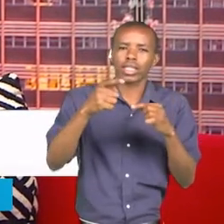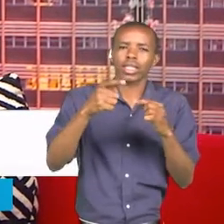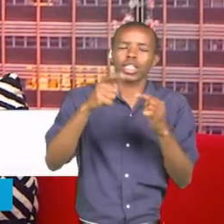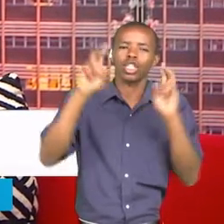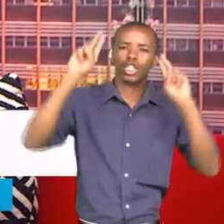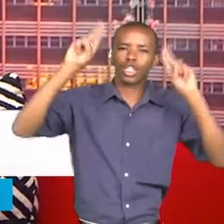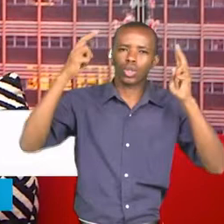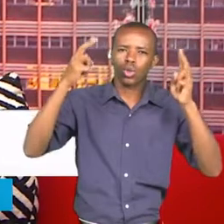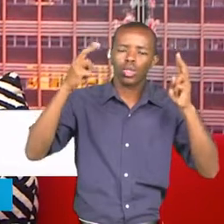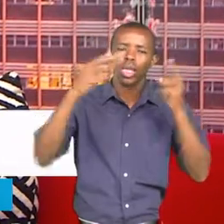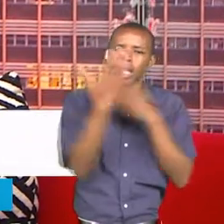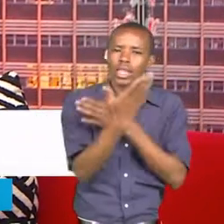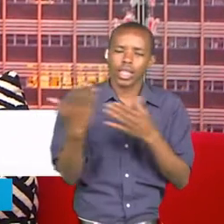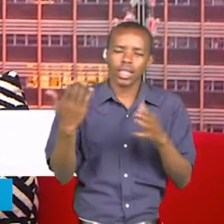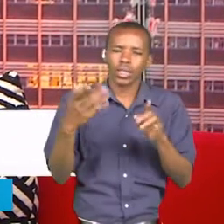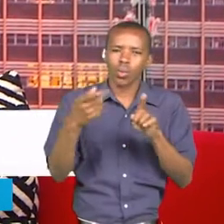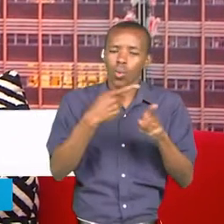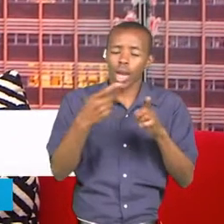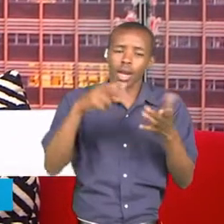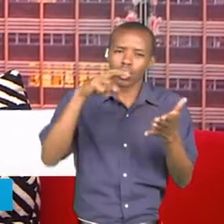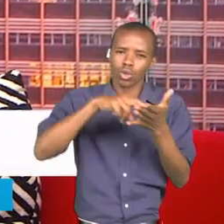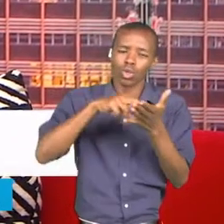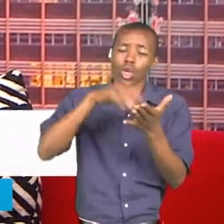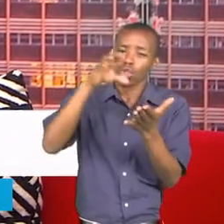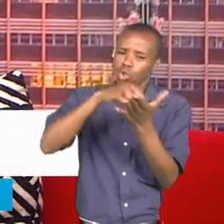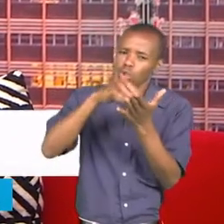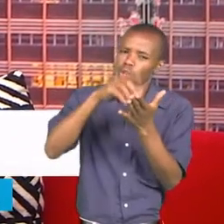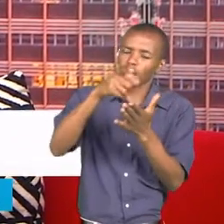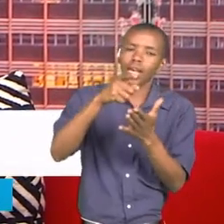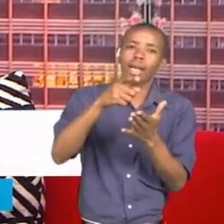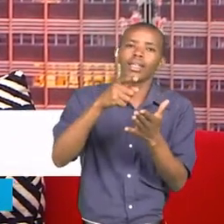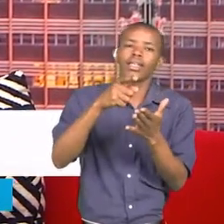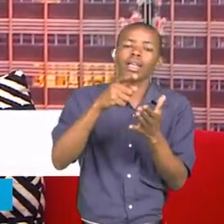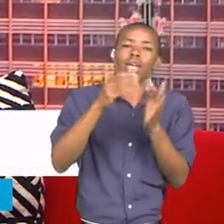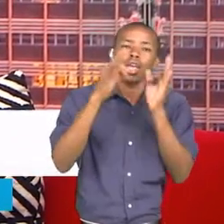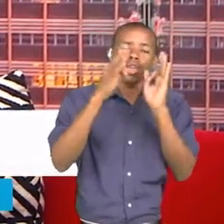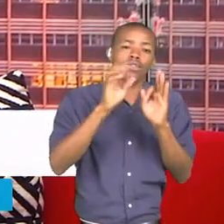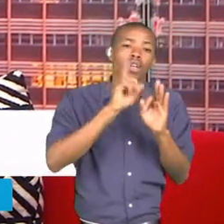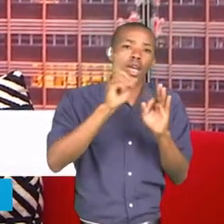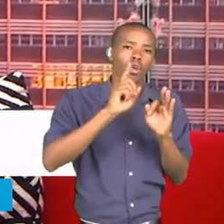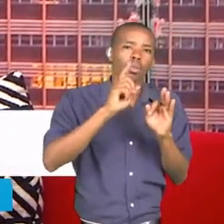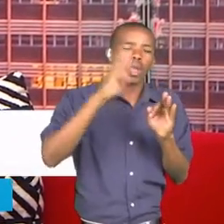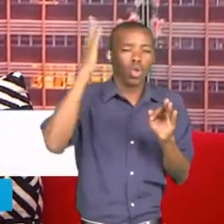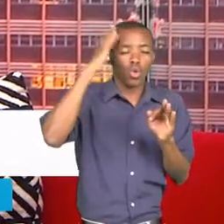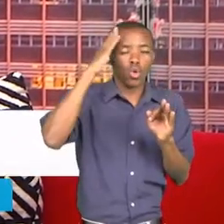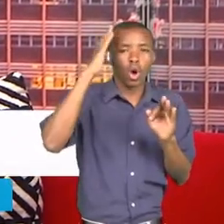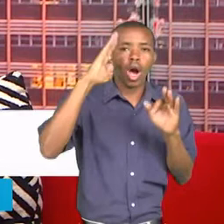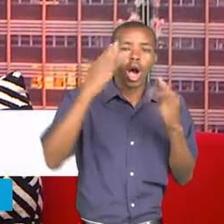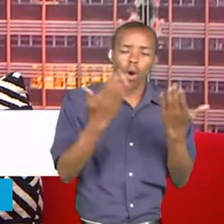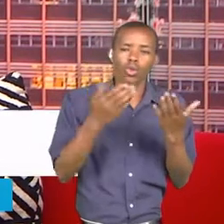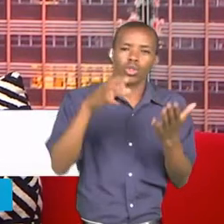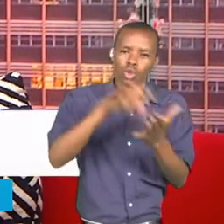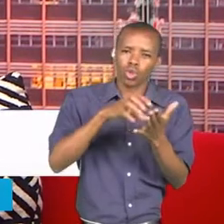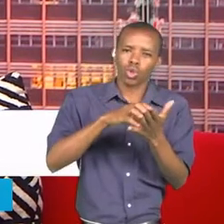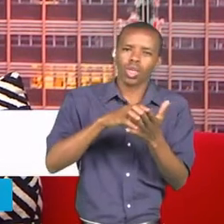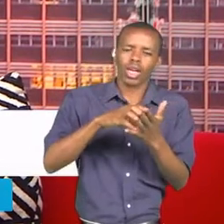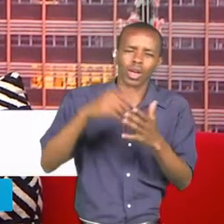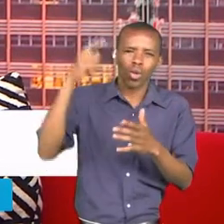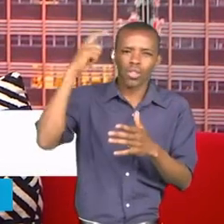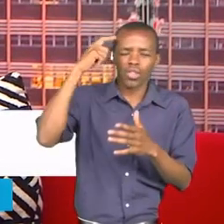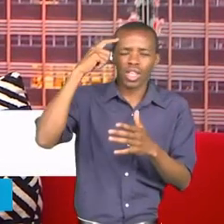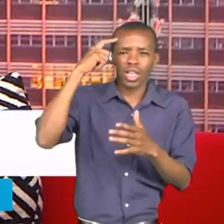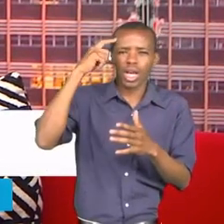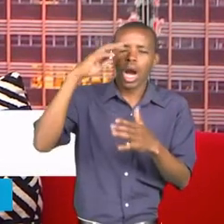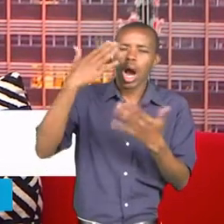But things where they stand, of course, the situation on the ground is dire. If you are in Nairobi, you know the temperatures are high. So you can imagine